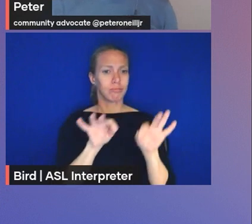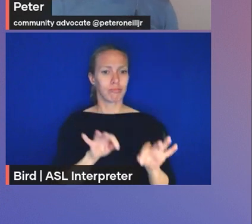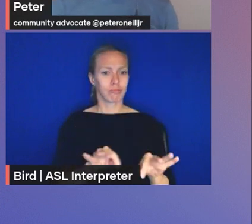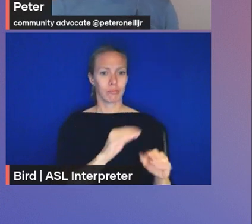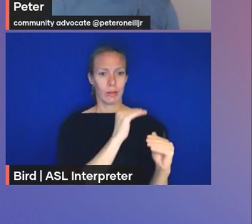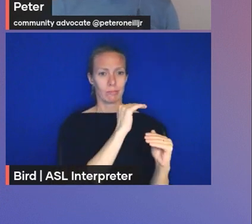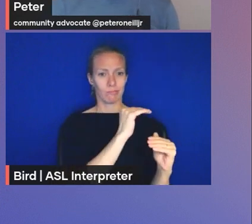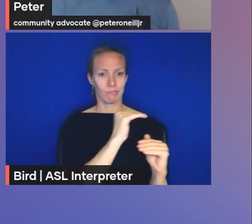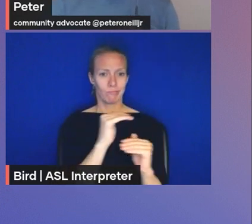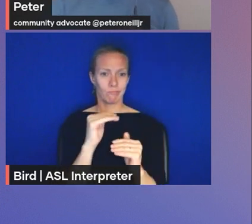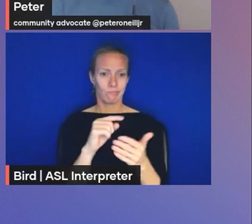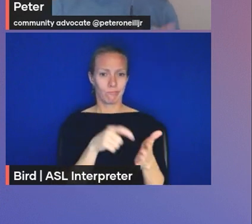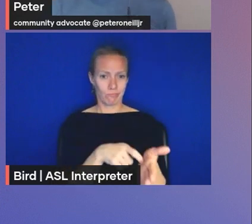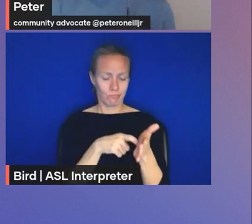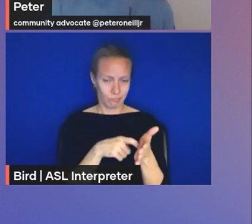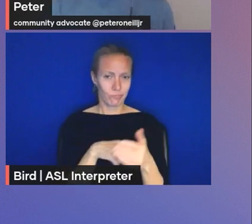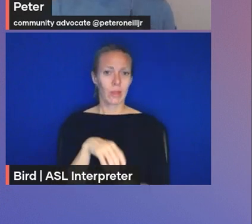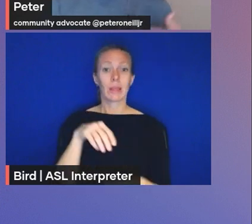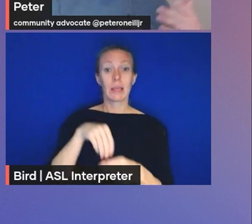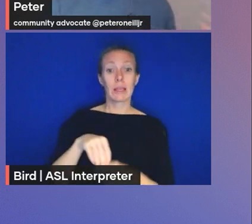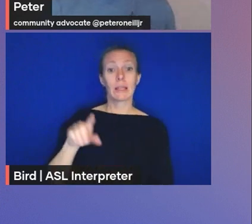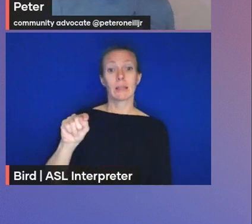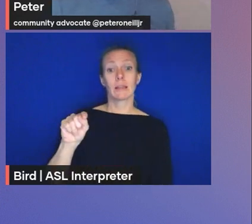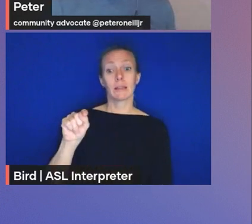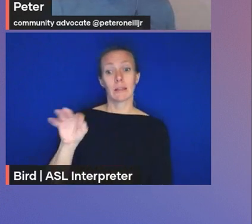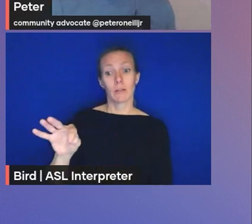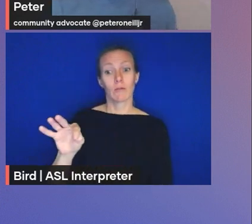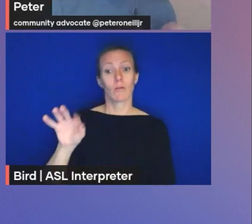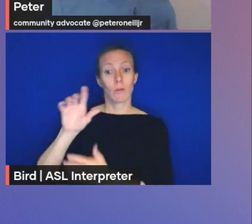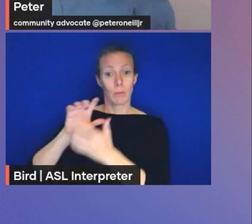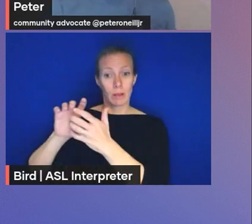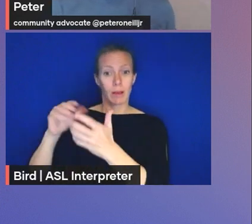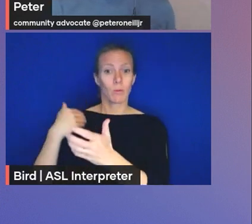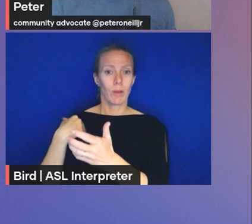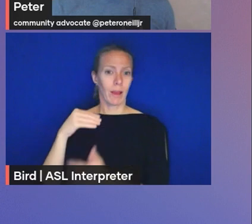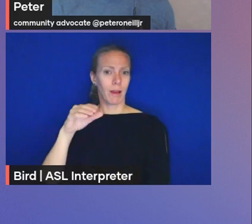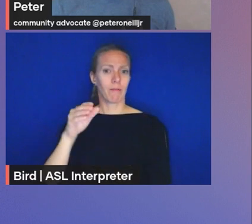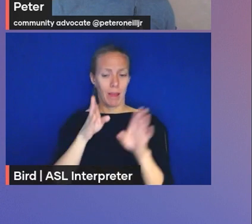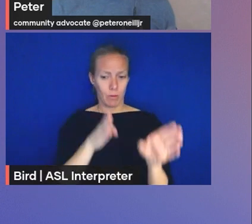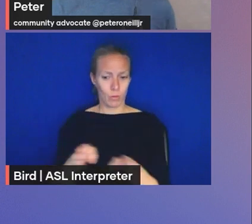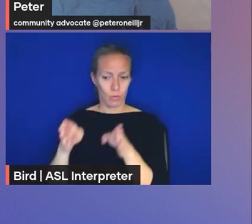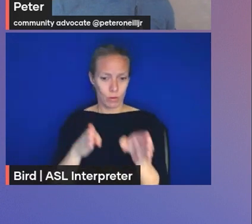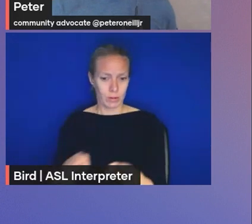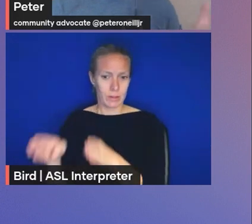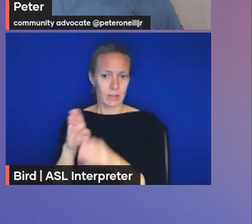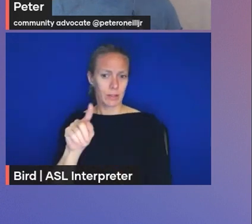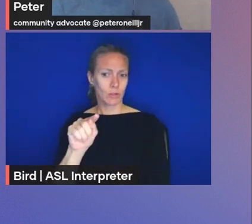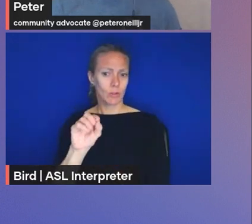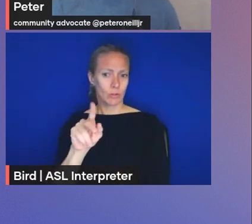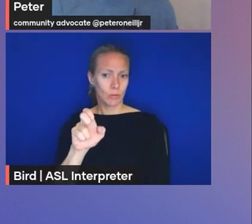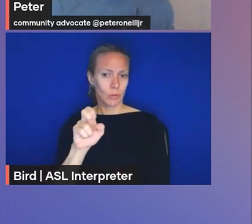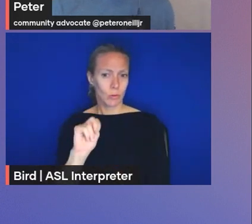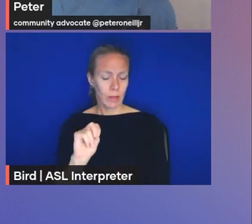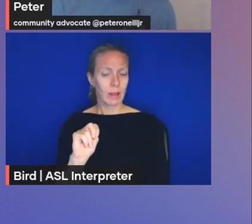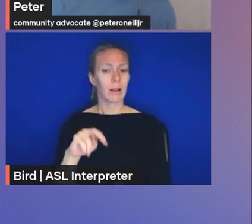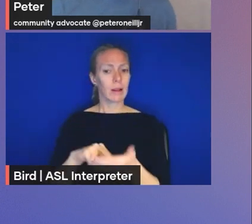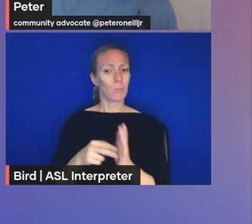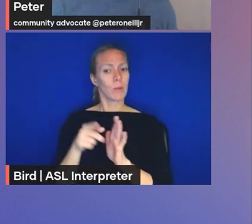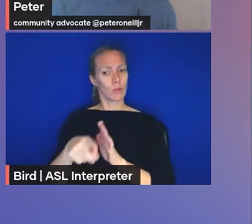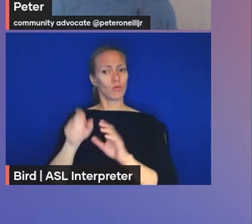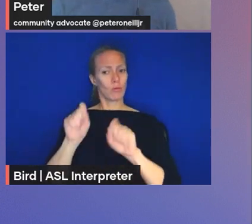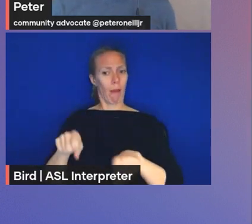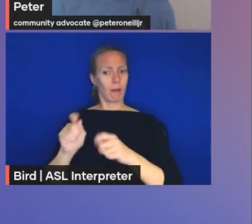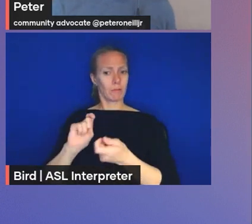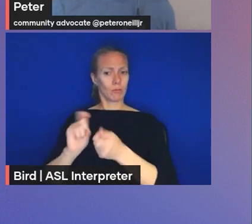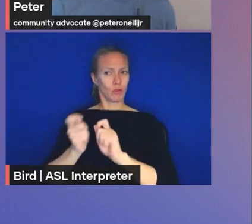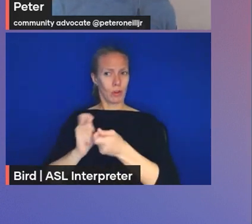we have an organization token. This organization token allows you to make changes inside of Terraform Cloud. And so we